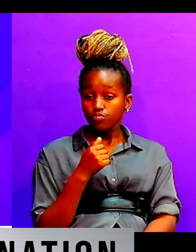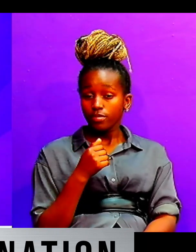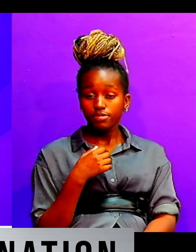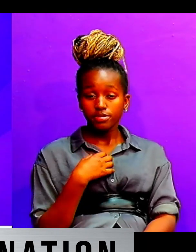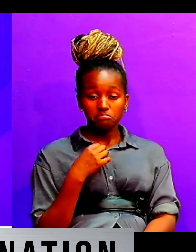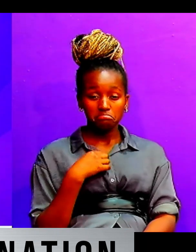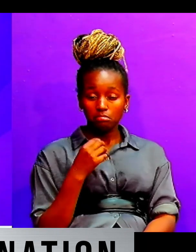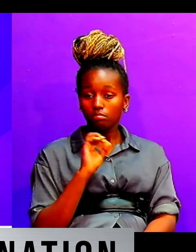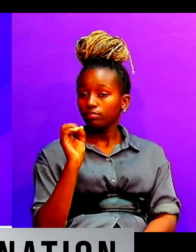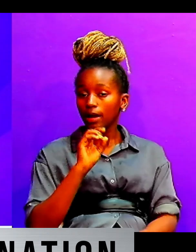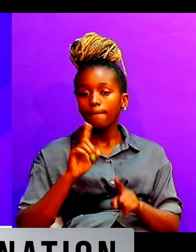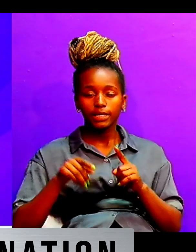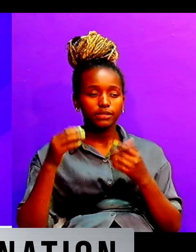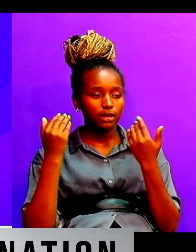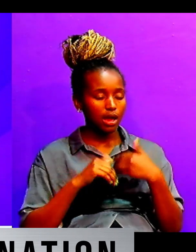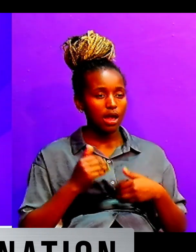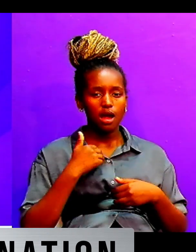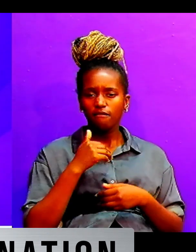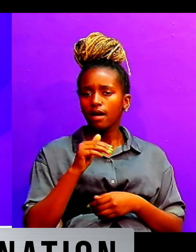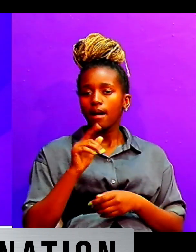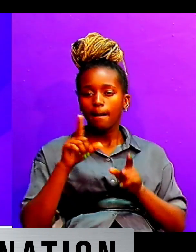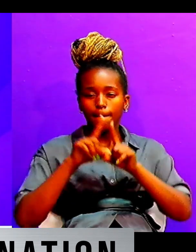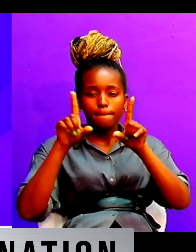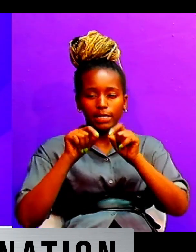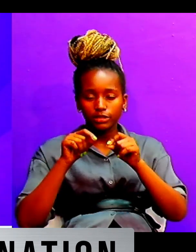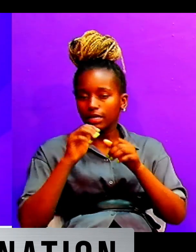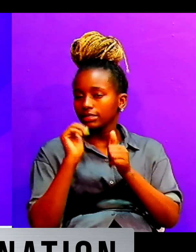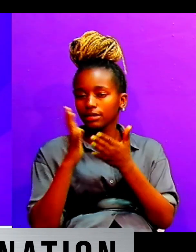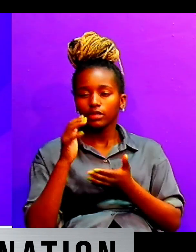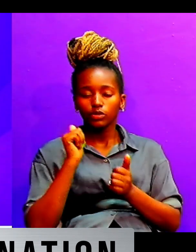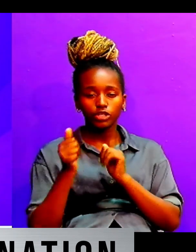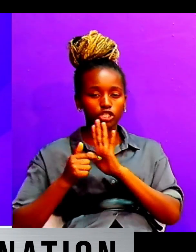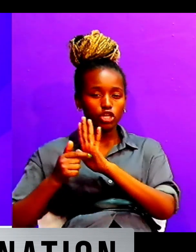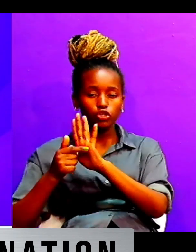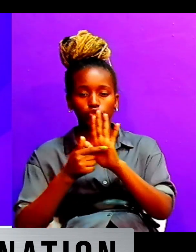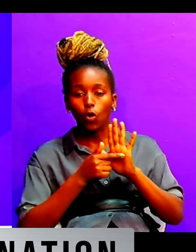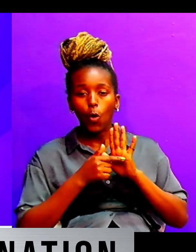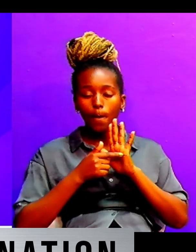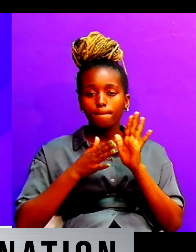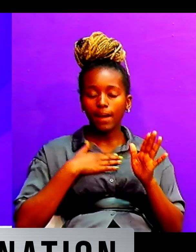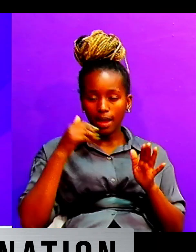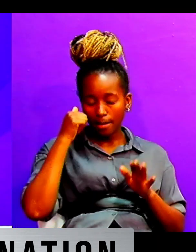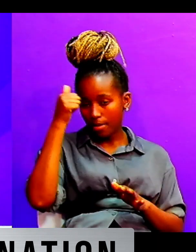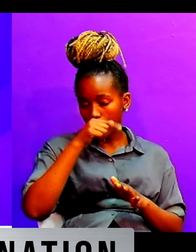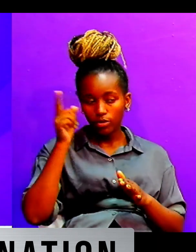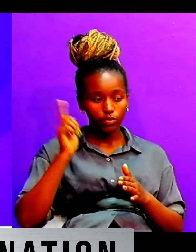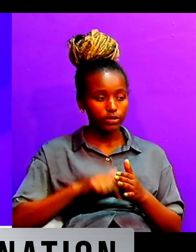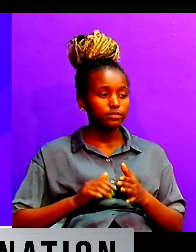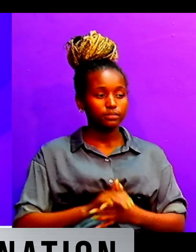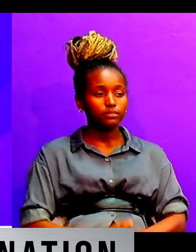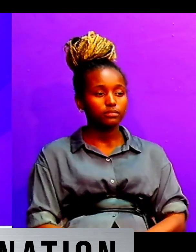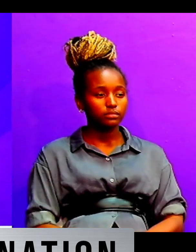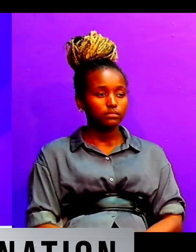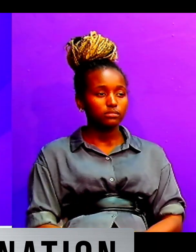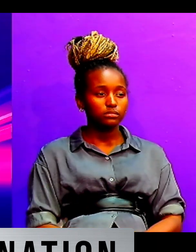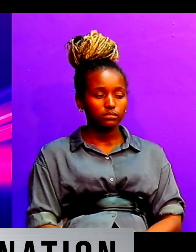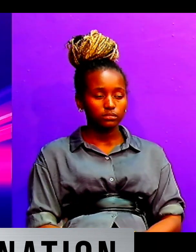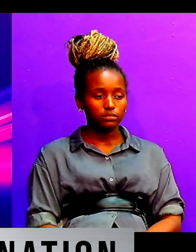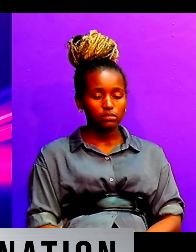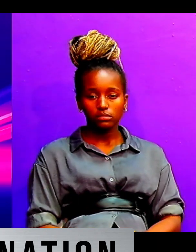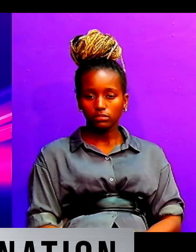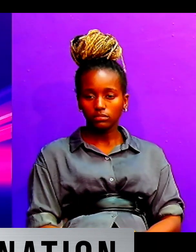Bunge Star, and it is for UPIA. So at least I'm branded. Anywhere I go, I must make sure that I carry my